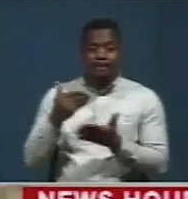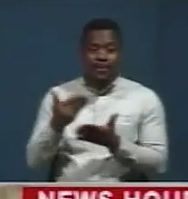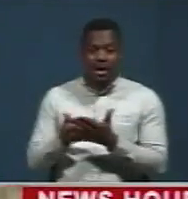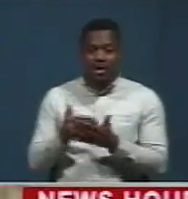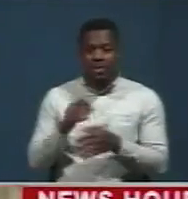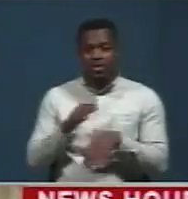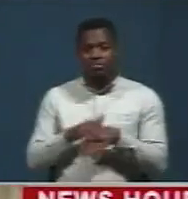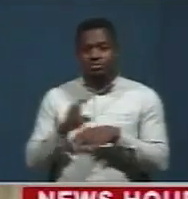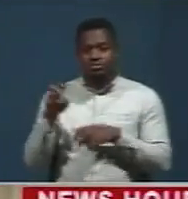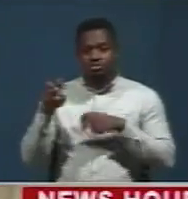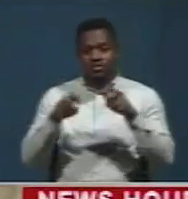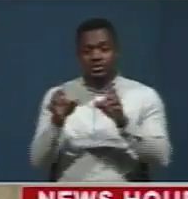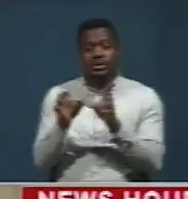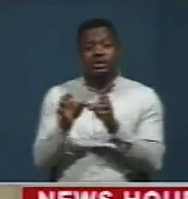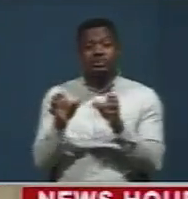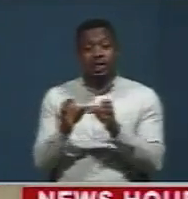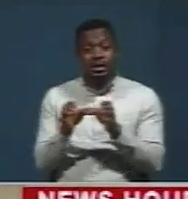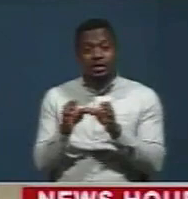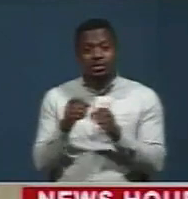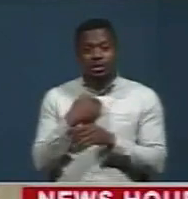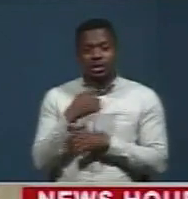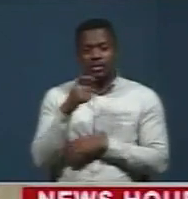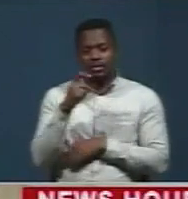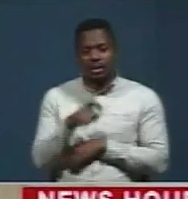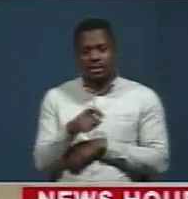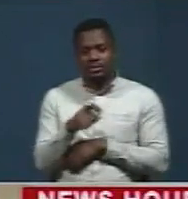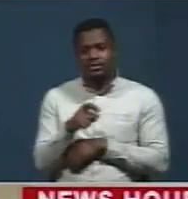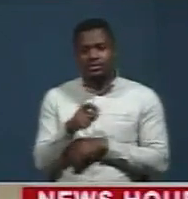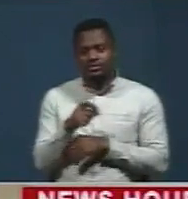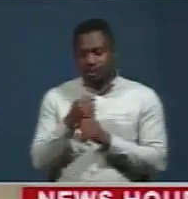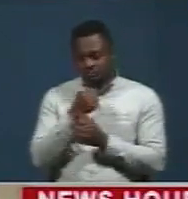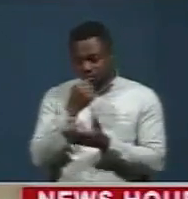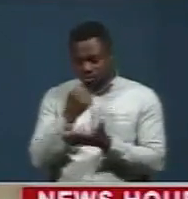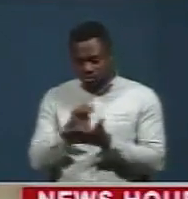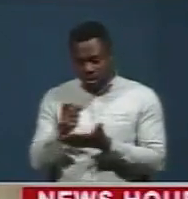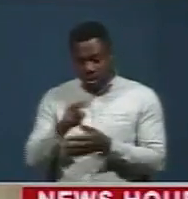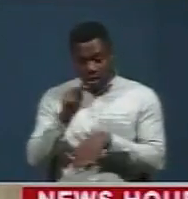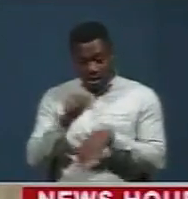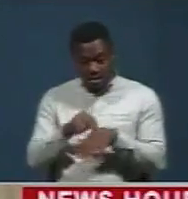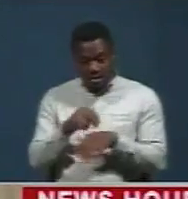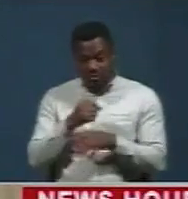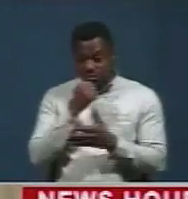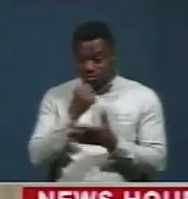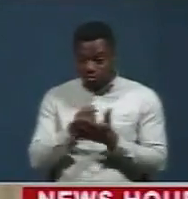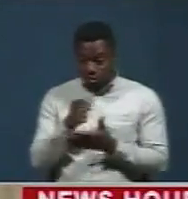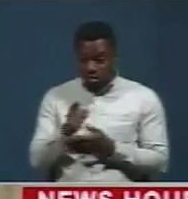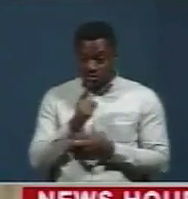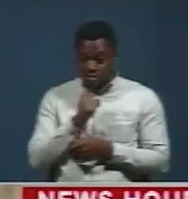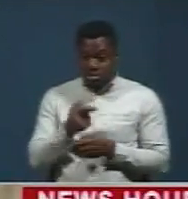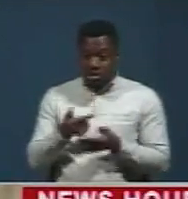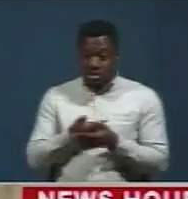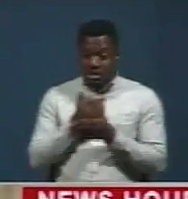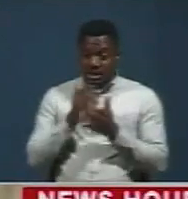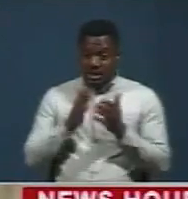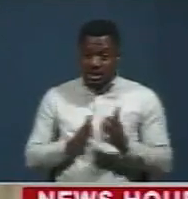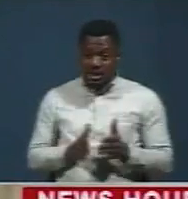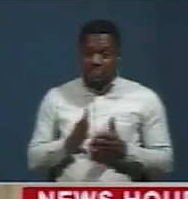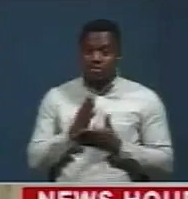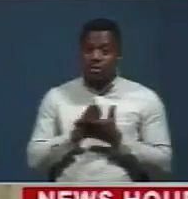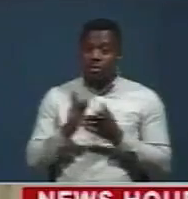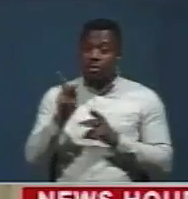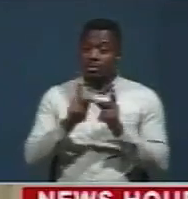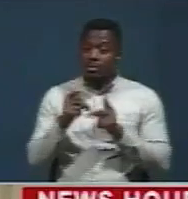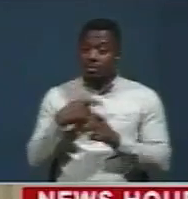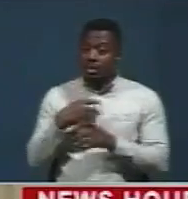on travel certificates, so we have to authenticate their nationality to be sure if they are indeed Ghanaians. And then other people